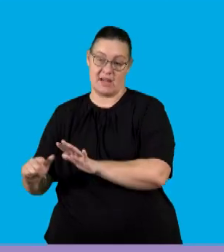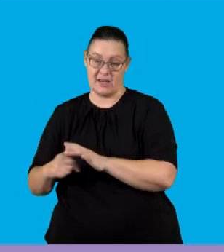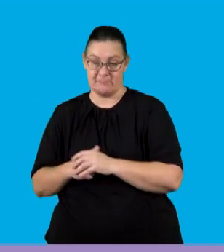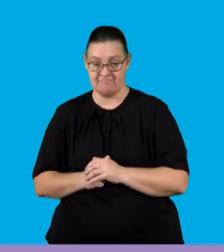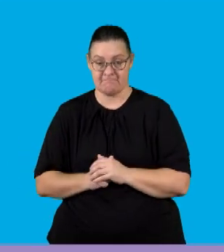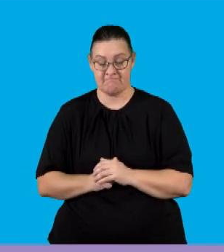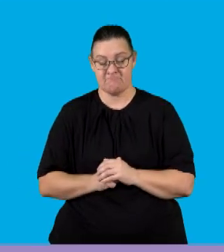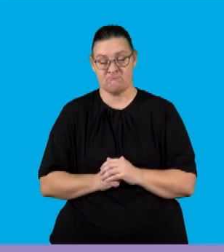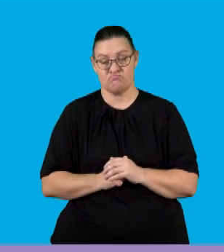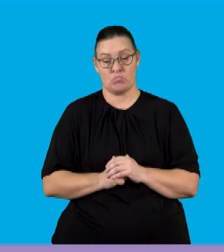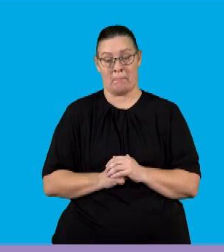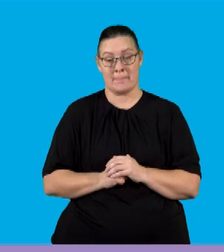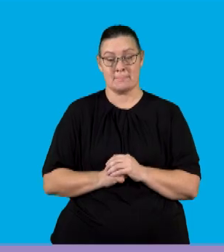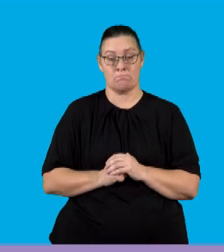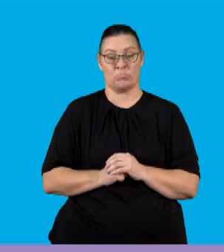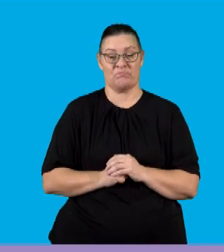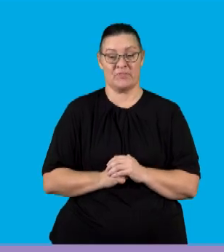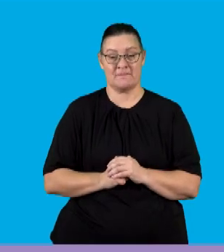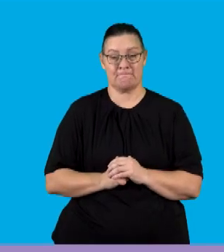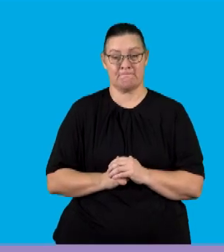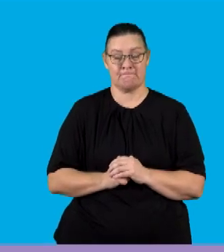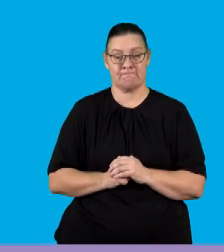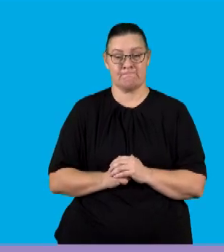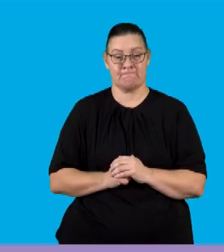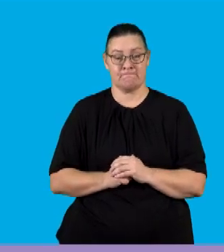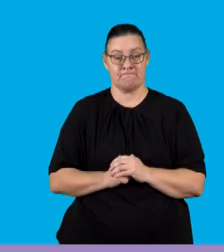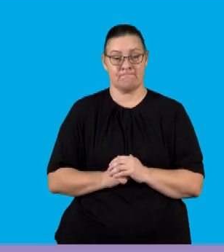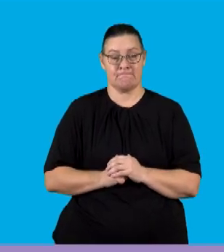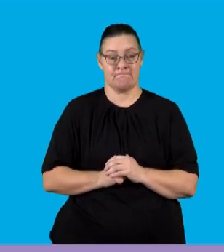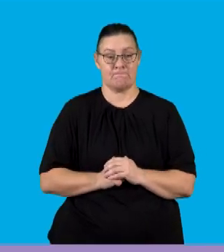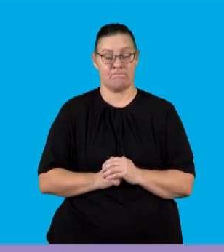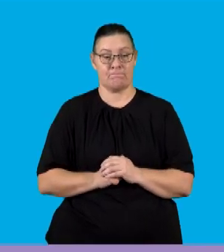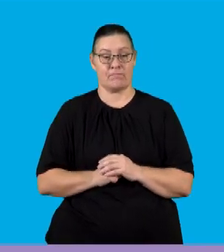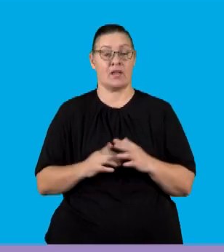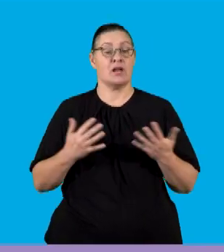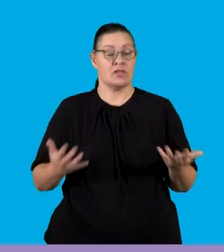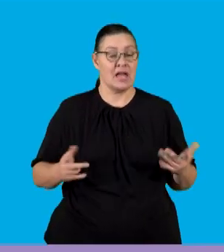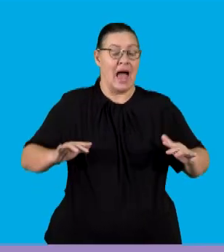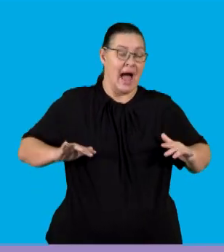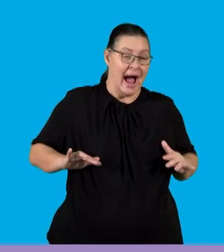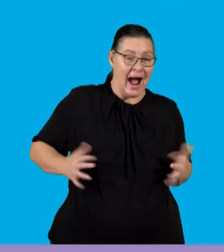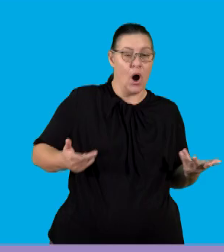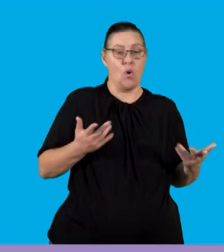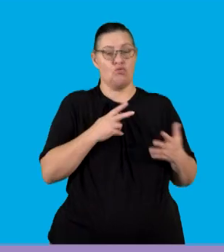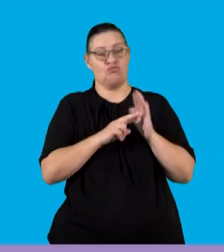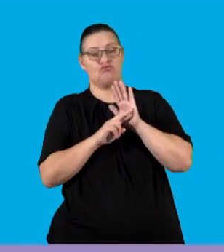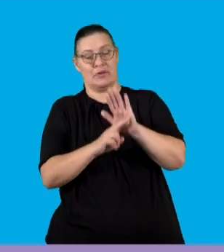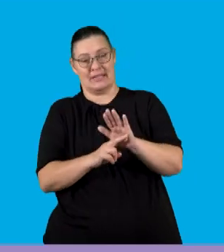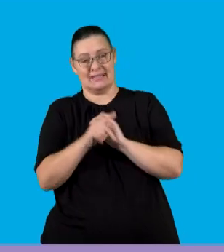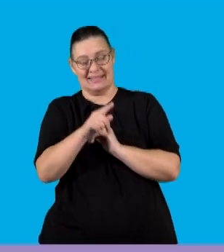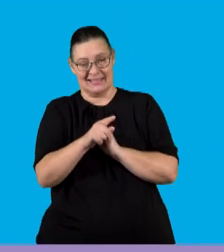-1, the fifth term is a -4, and the sixth term is a -7. And that is how we